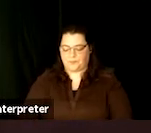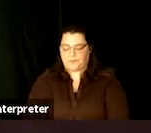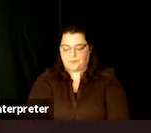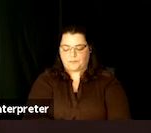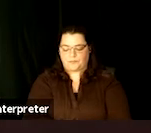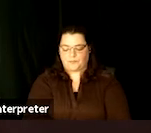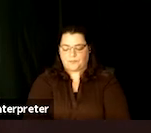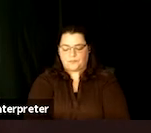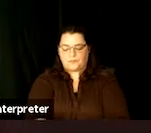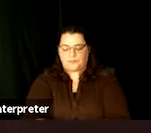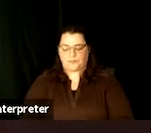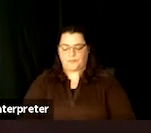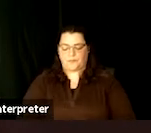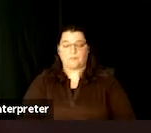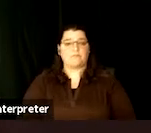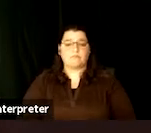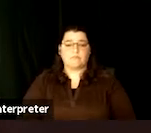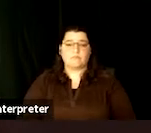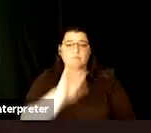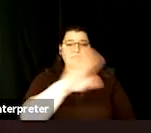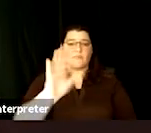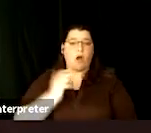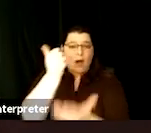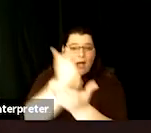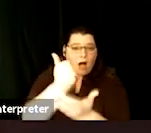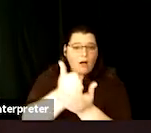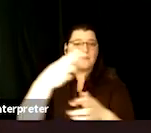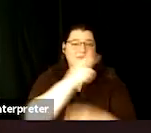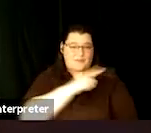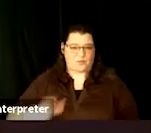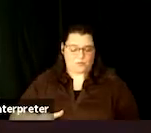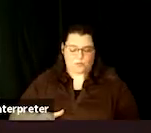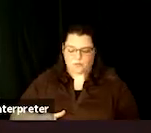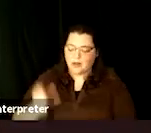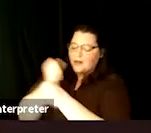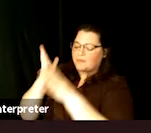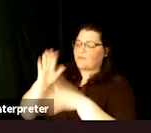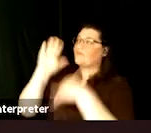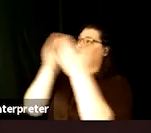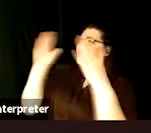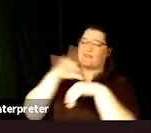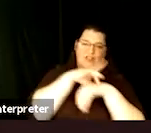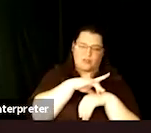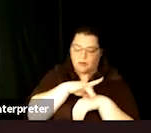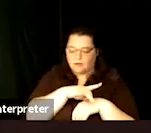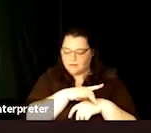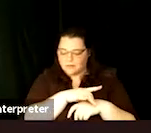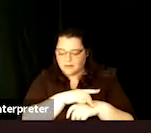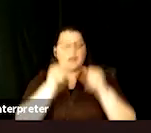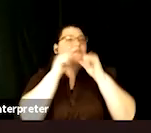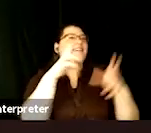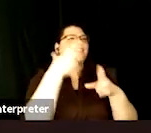Our help is in the name of the Lord. The maker of heaven and earth. Blessed be the name of the Lord. From this